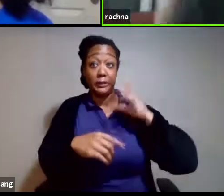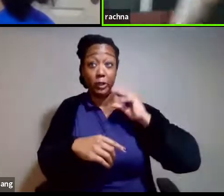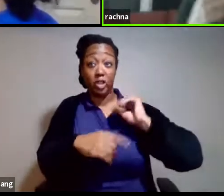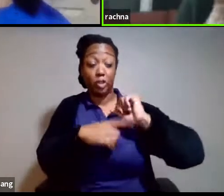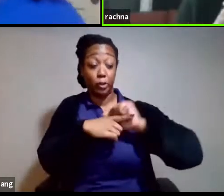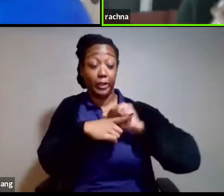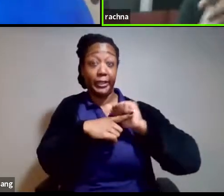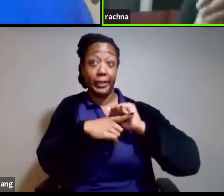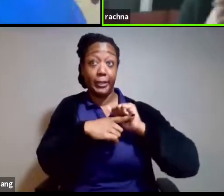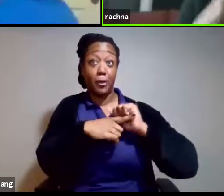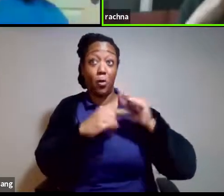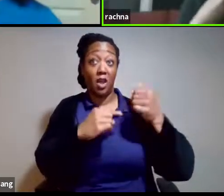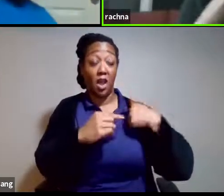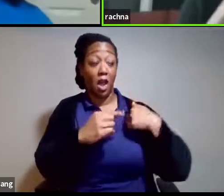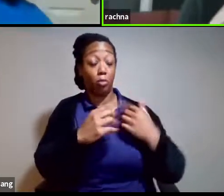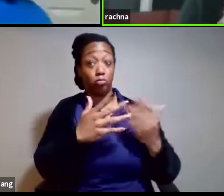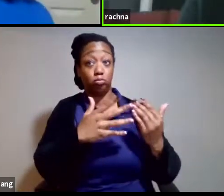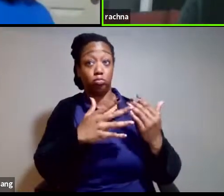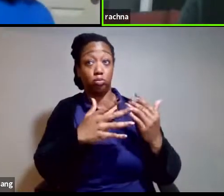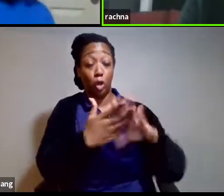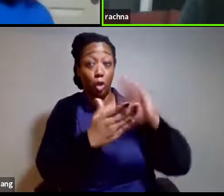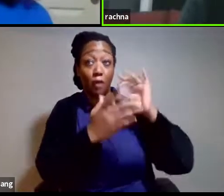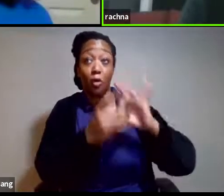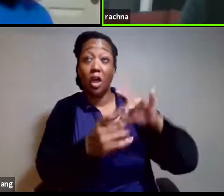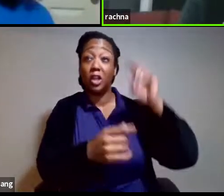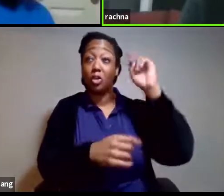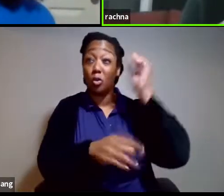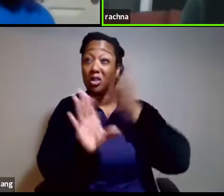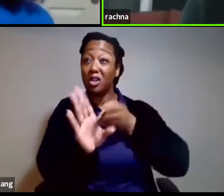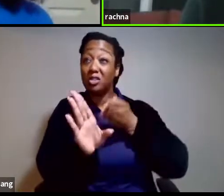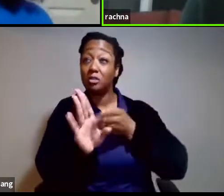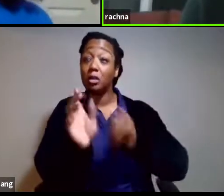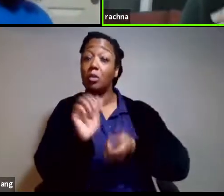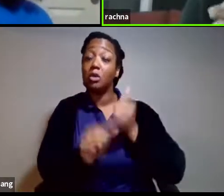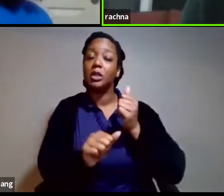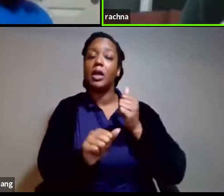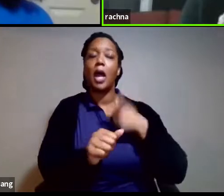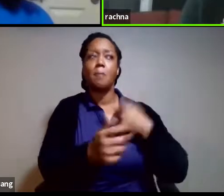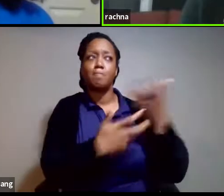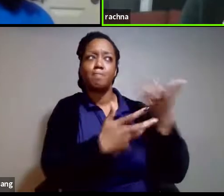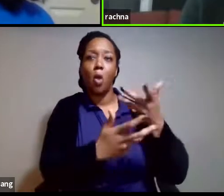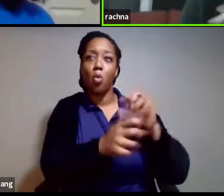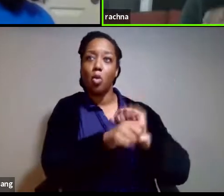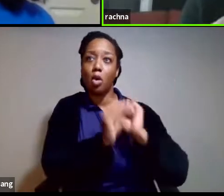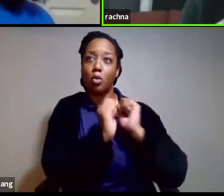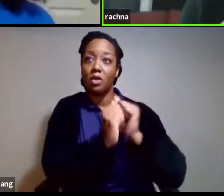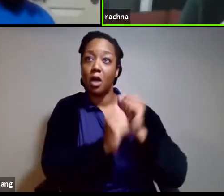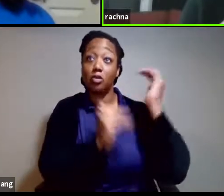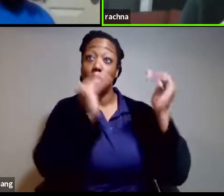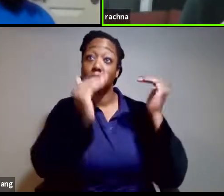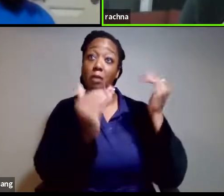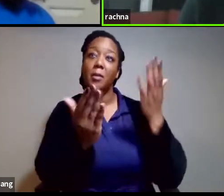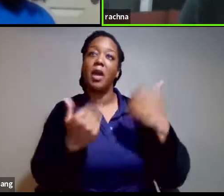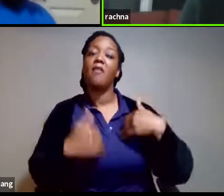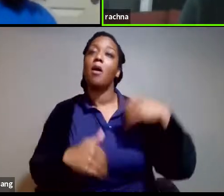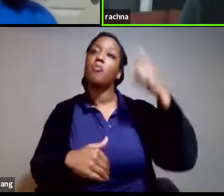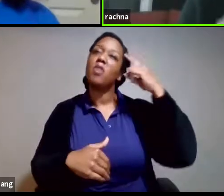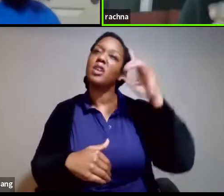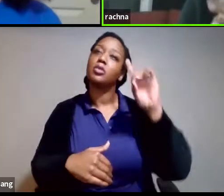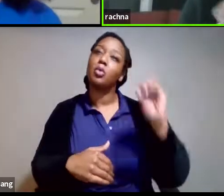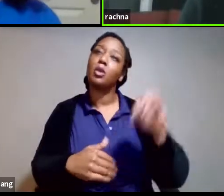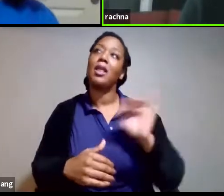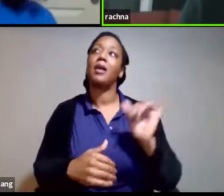was trained with neuropsychology, was mostly working with adults who might have brain disorders like dementia